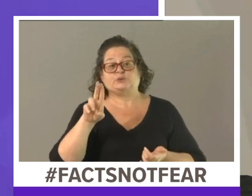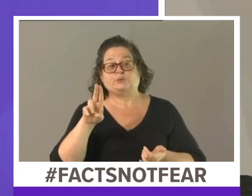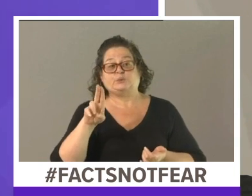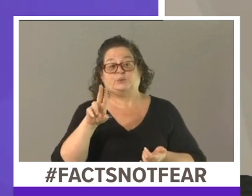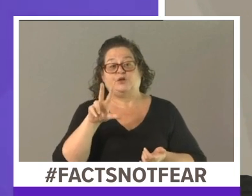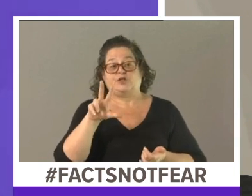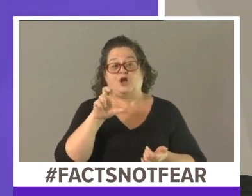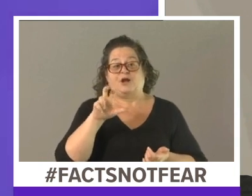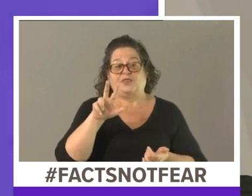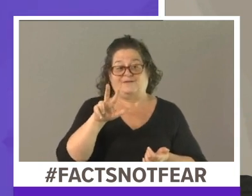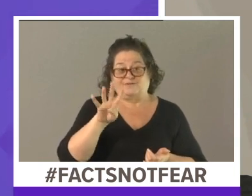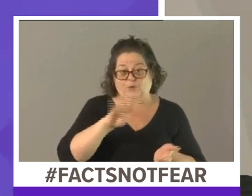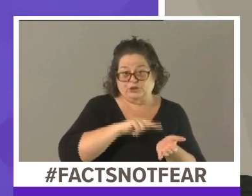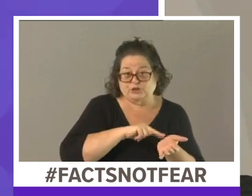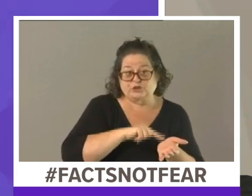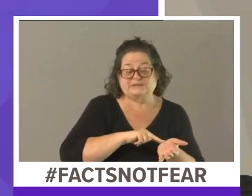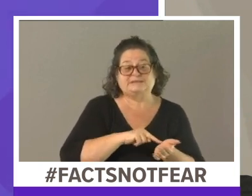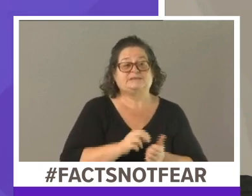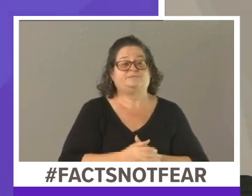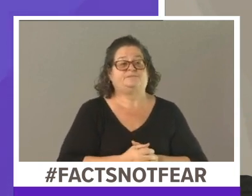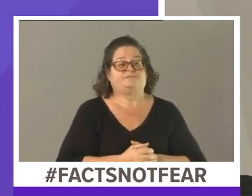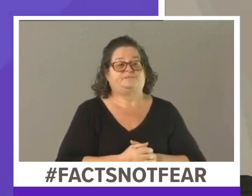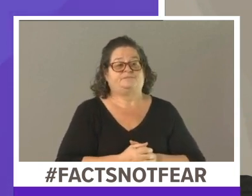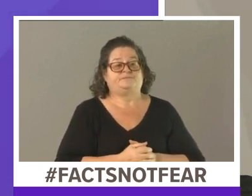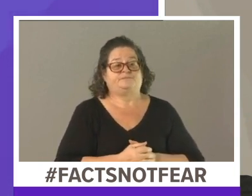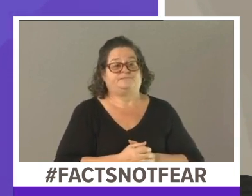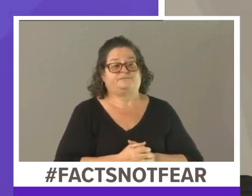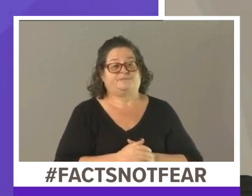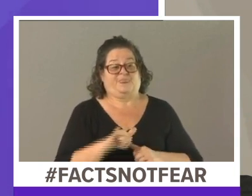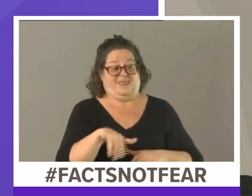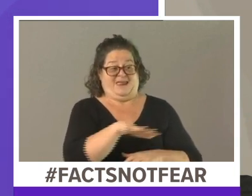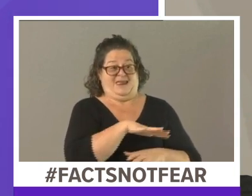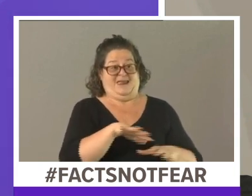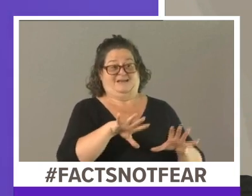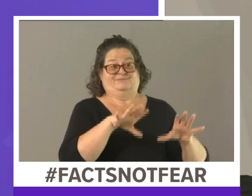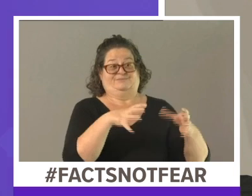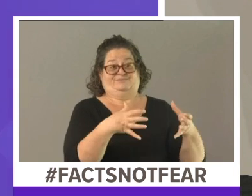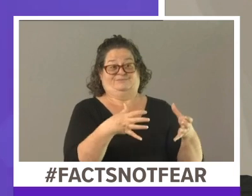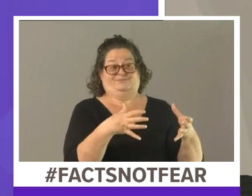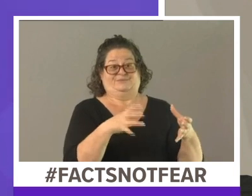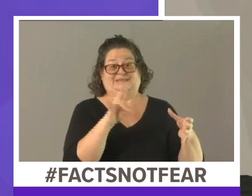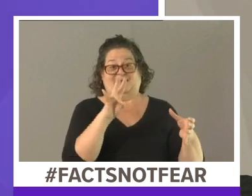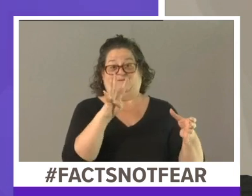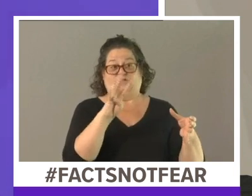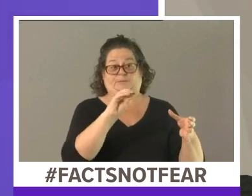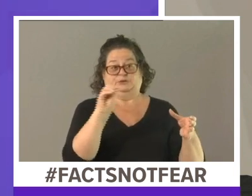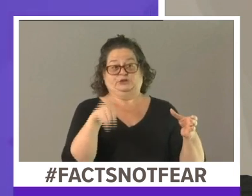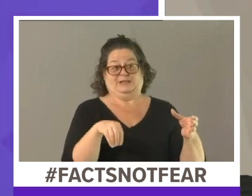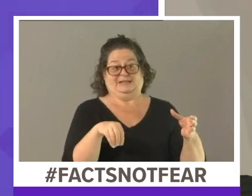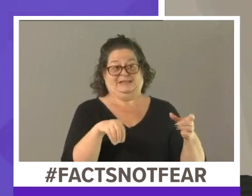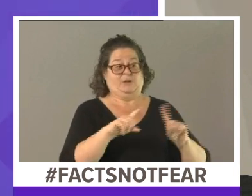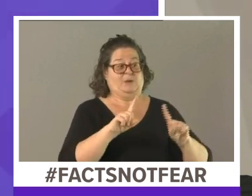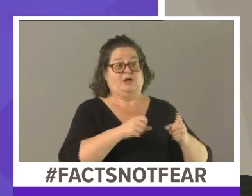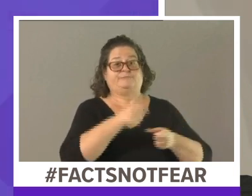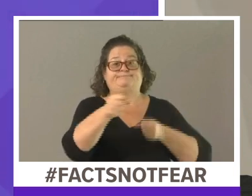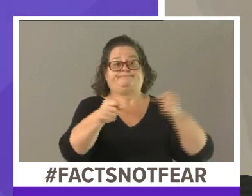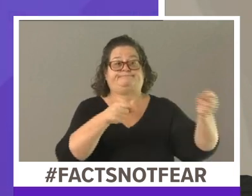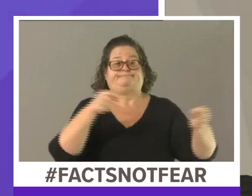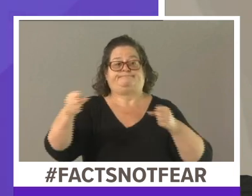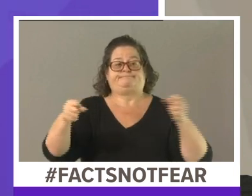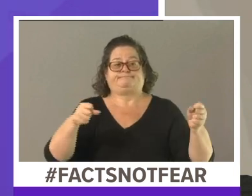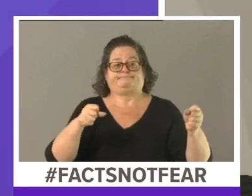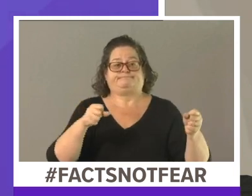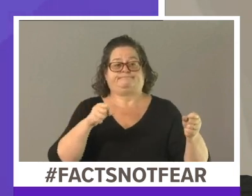beds. 74% of those nurses were provided to our central and our southern regions, because we know that those